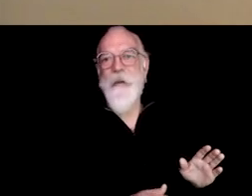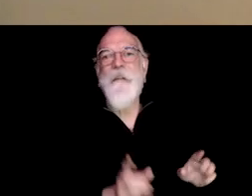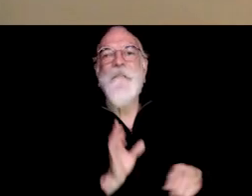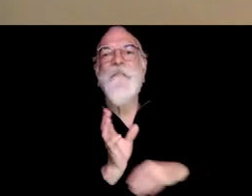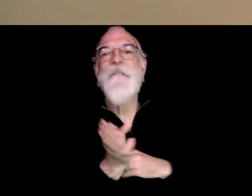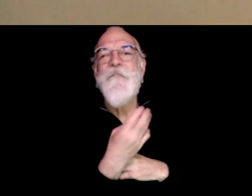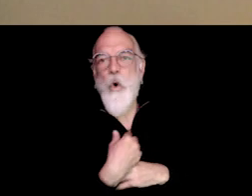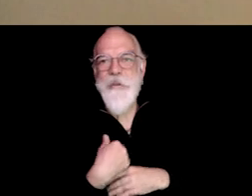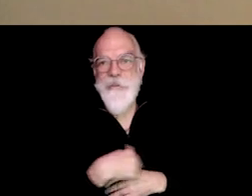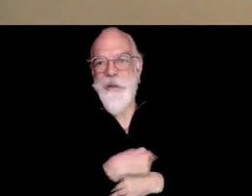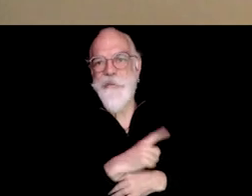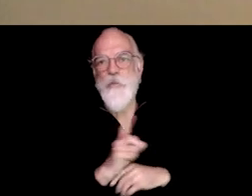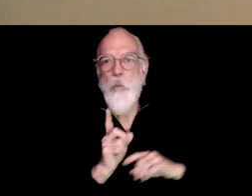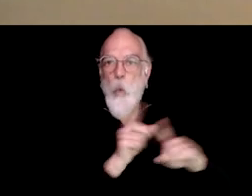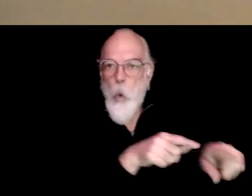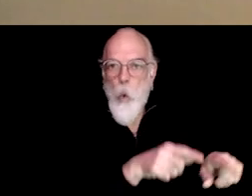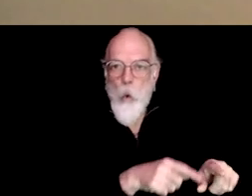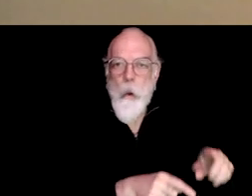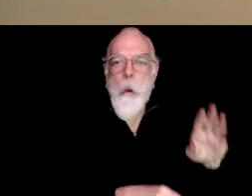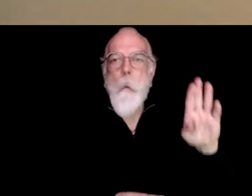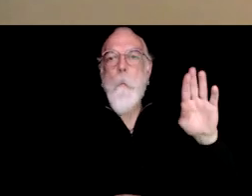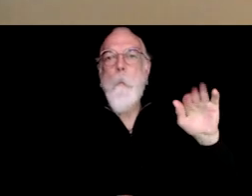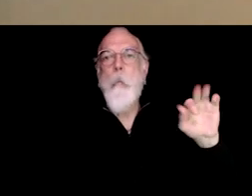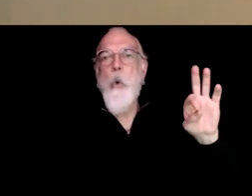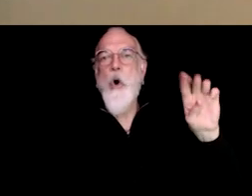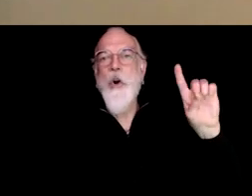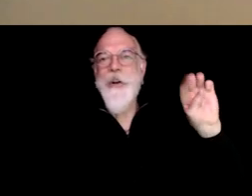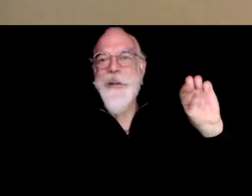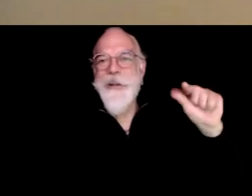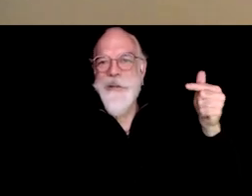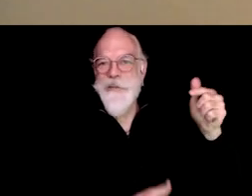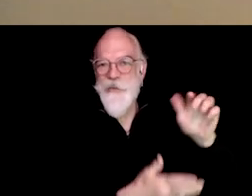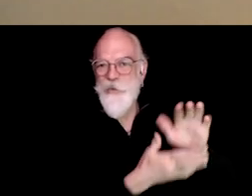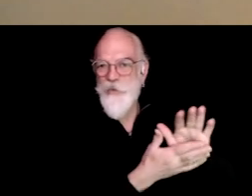boarding schools, everything, every part of our lives.